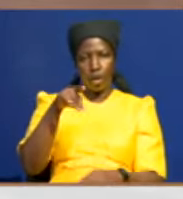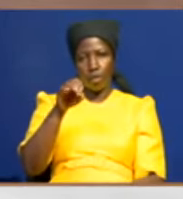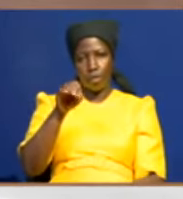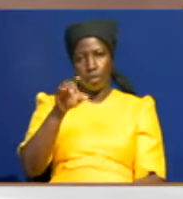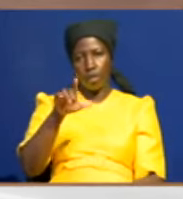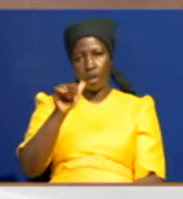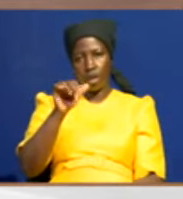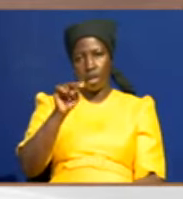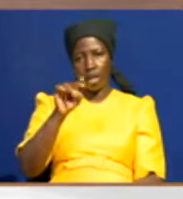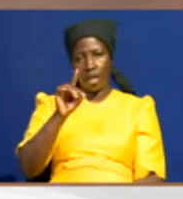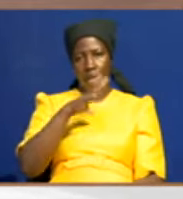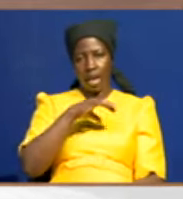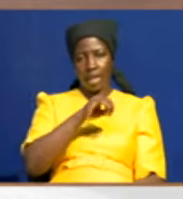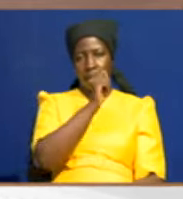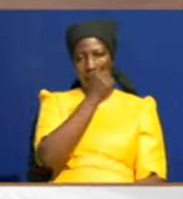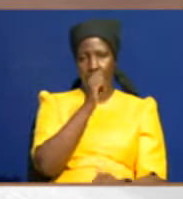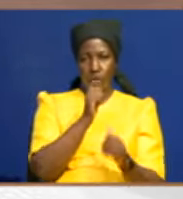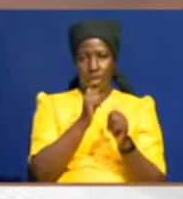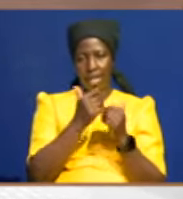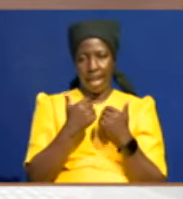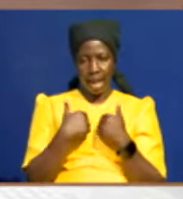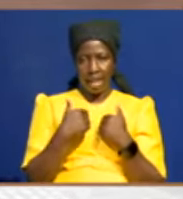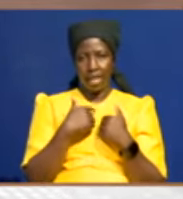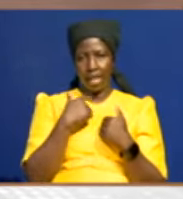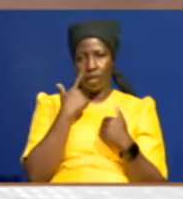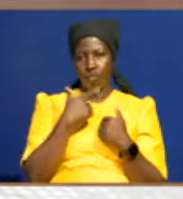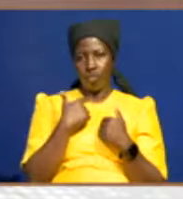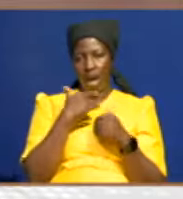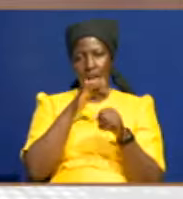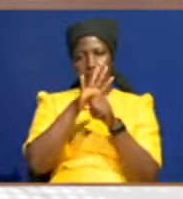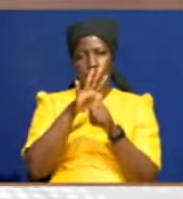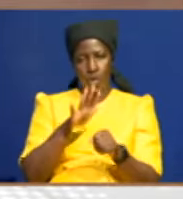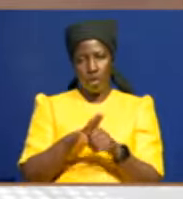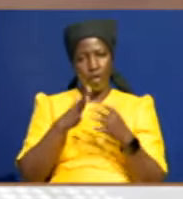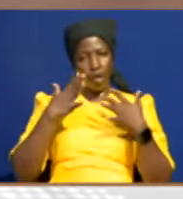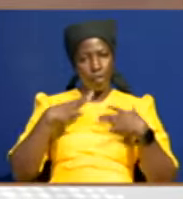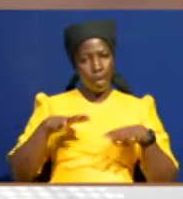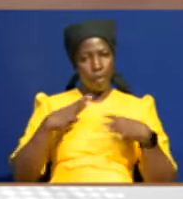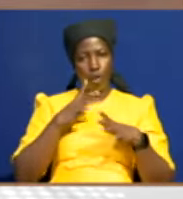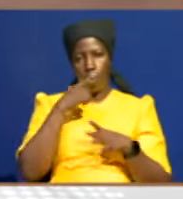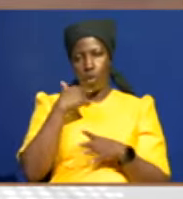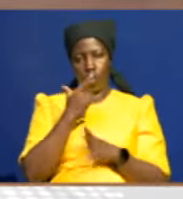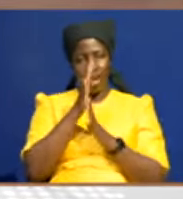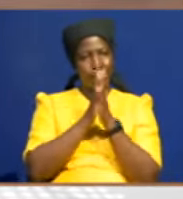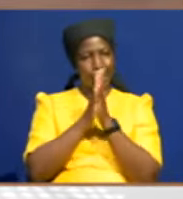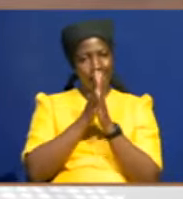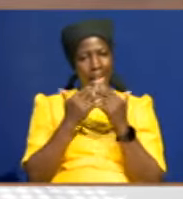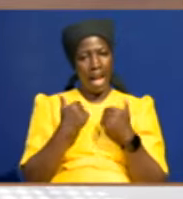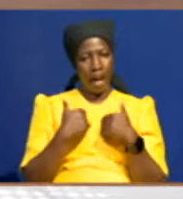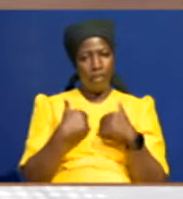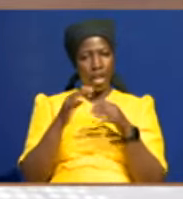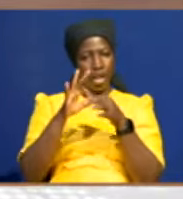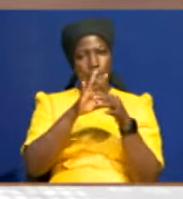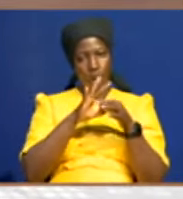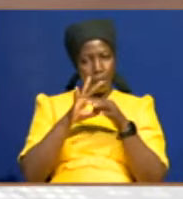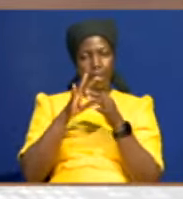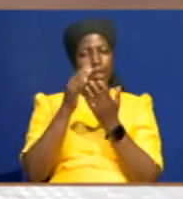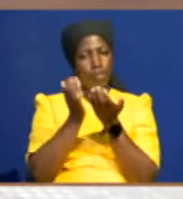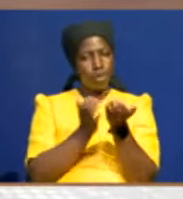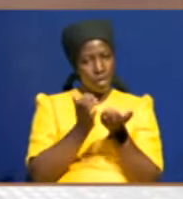Kenya, which brought together a lot of persons interested in cooperating,